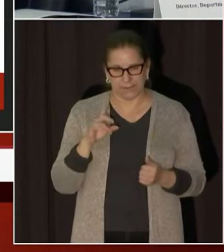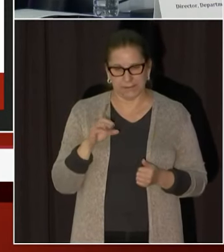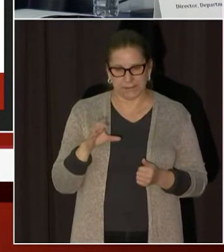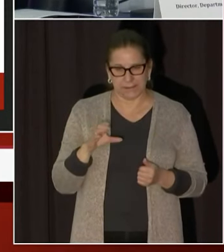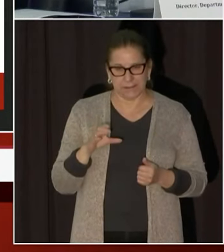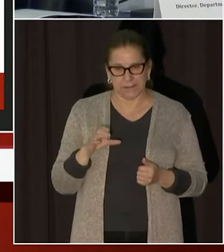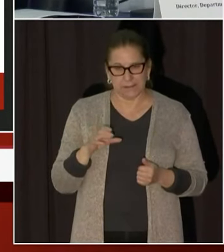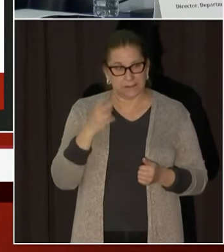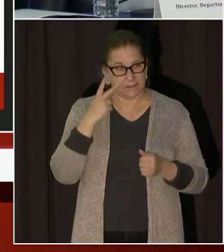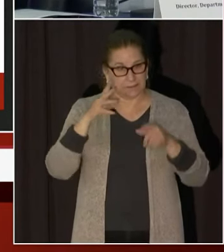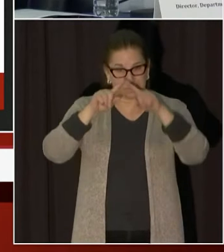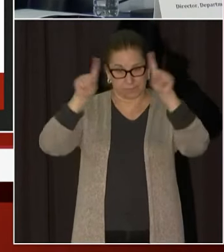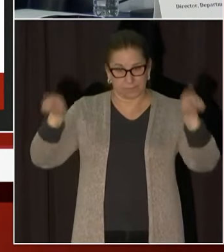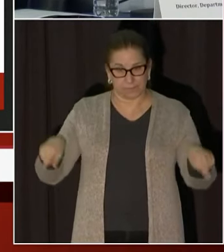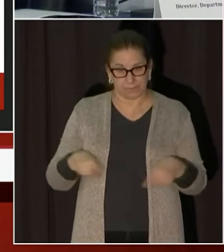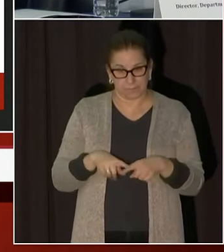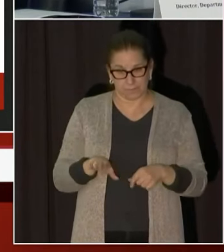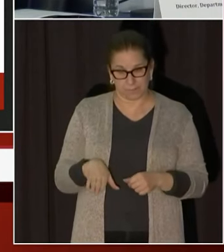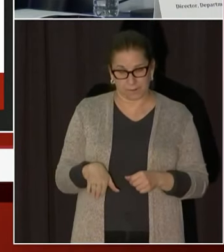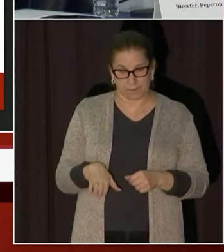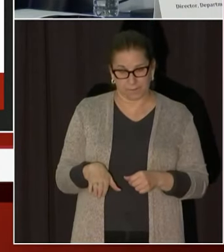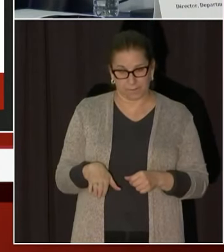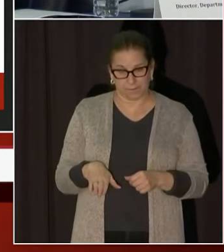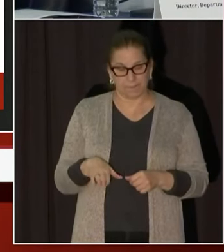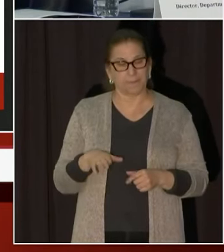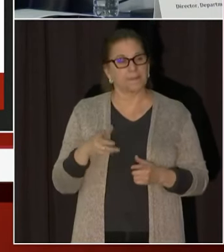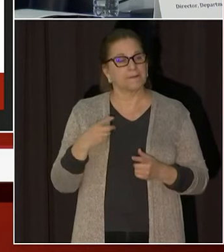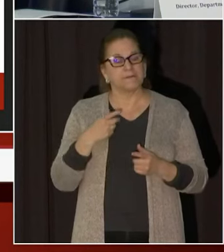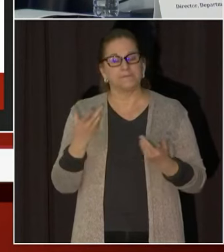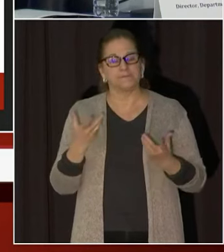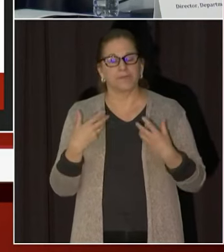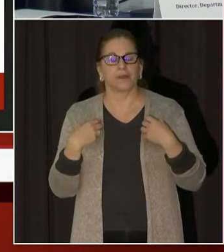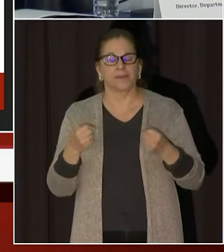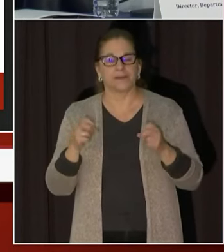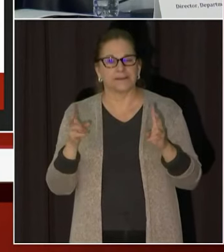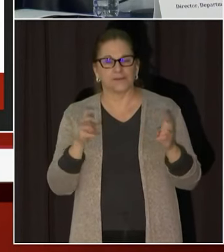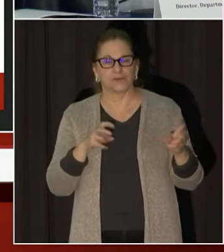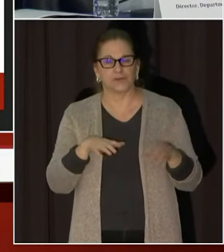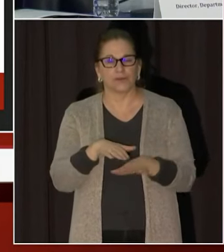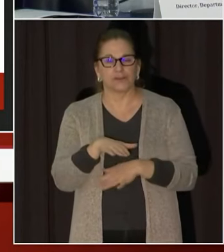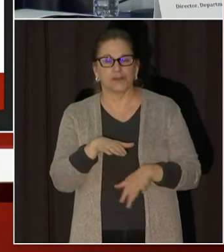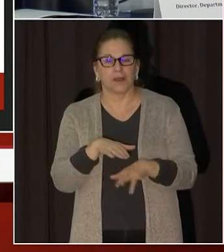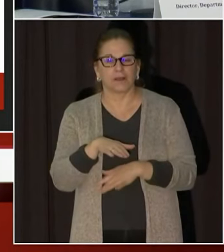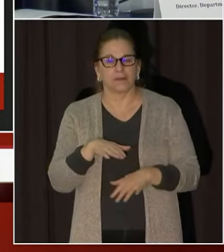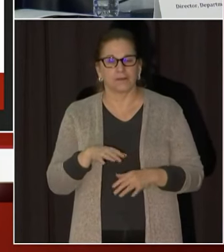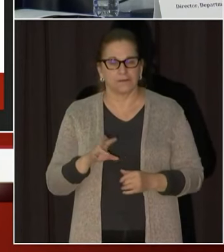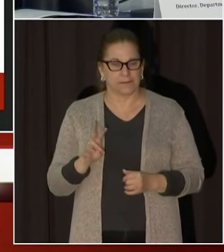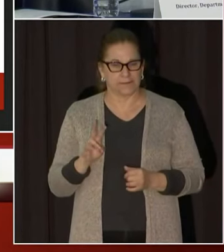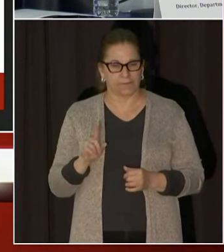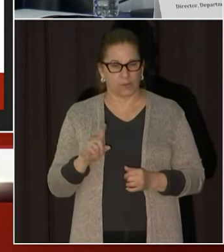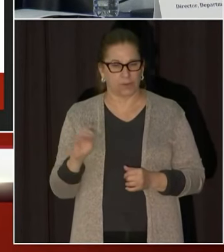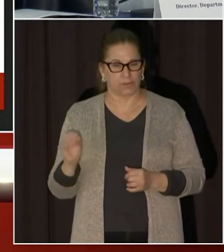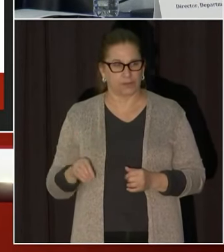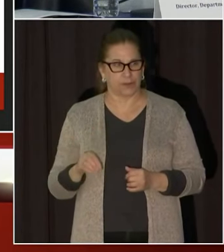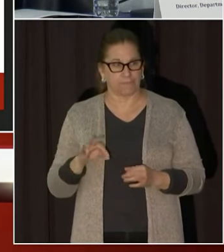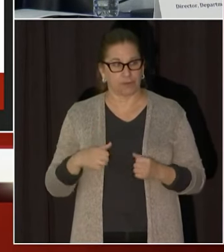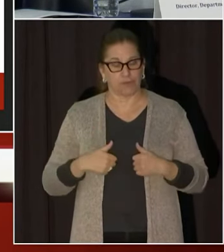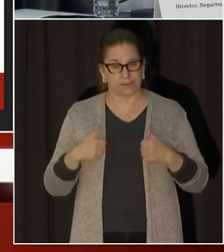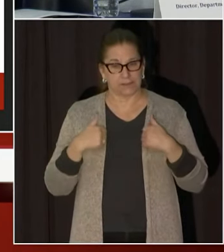issue of underlying health conditions becomes of concern, where you can see that 71% of DC residents